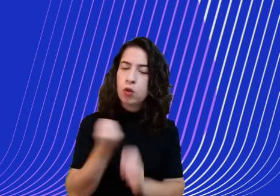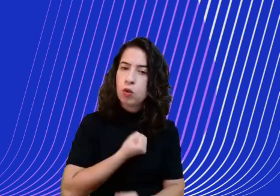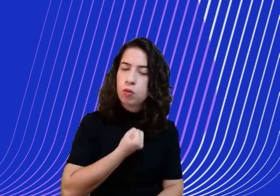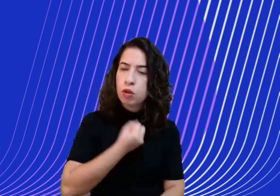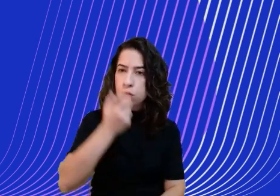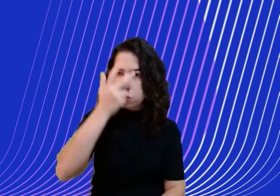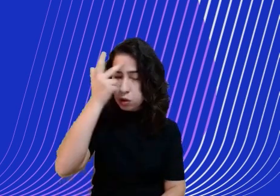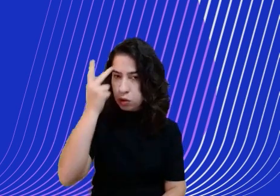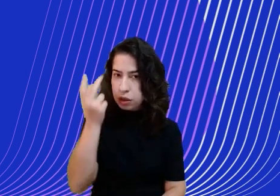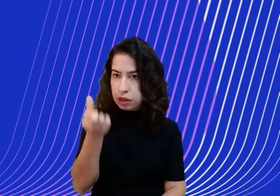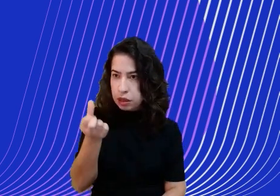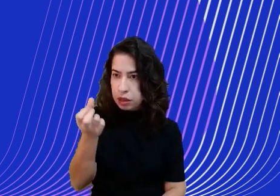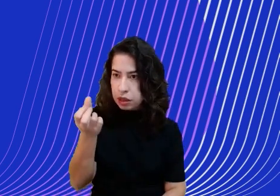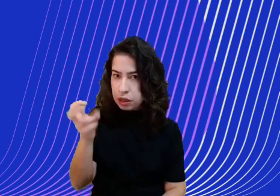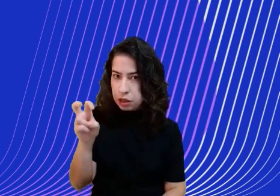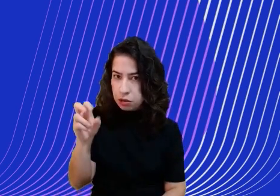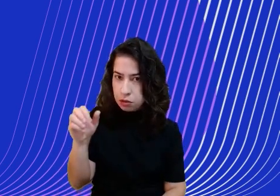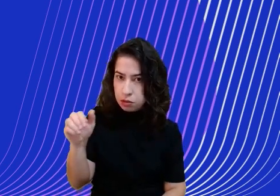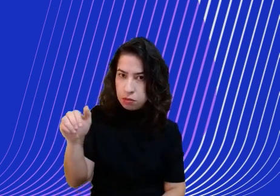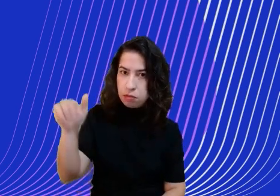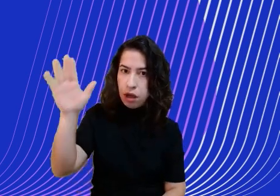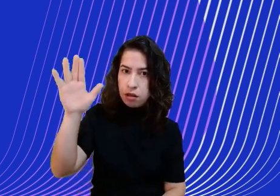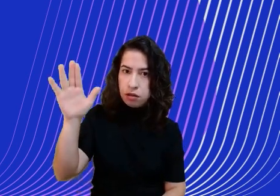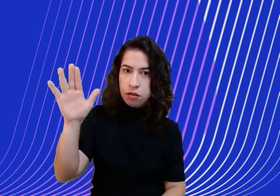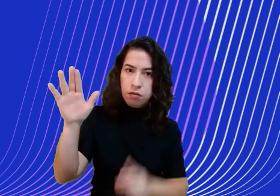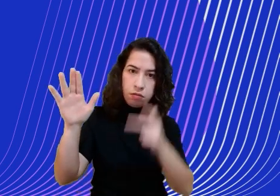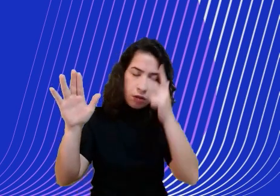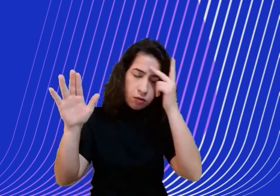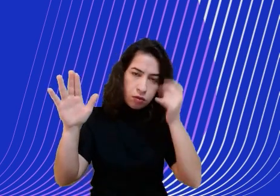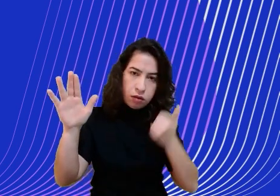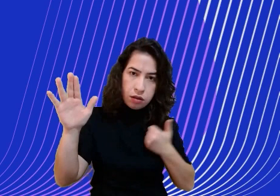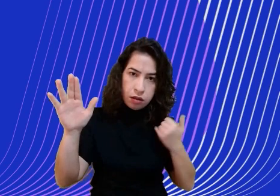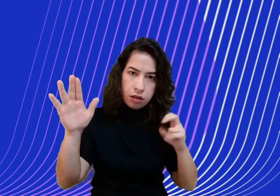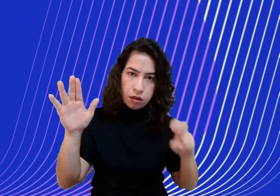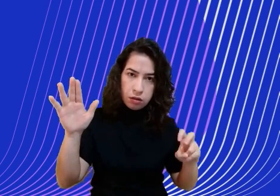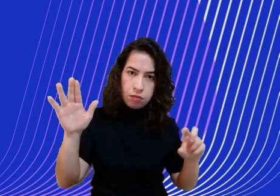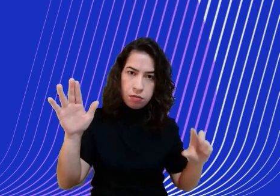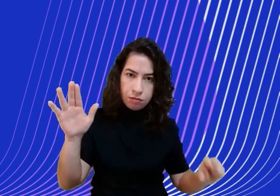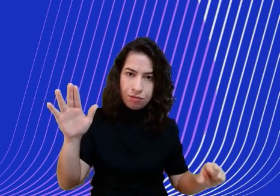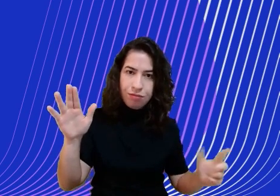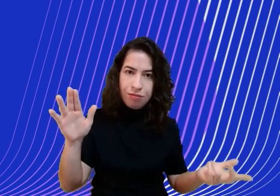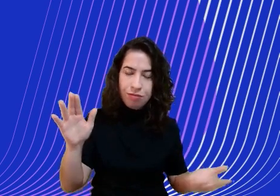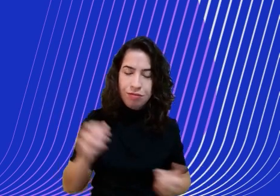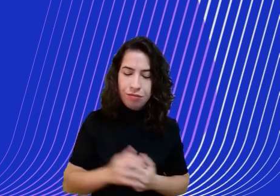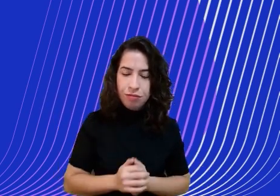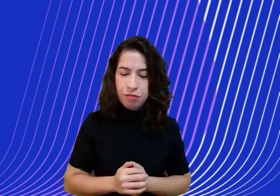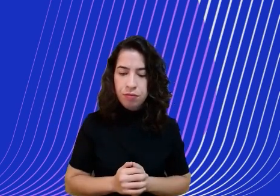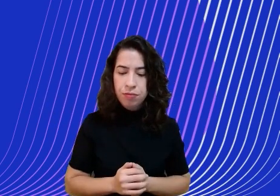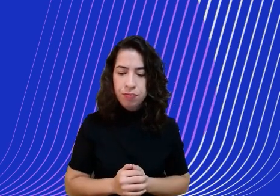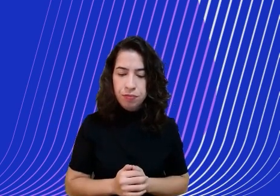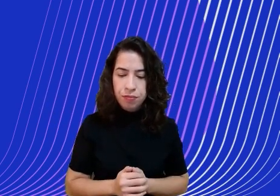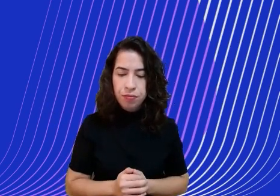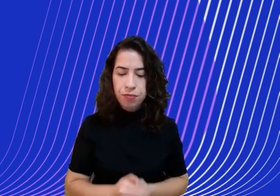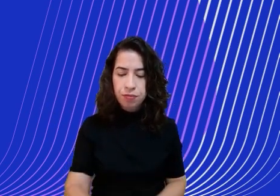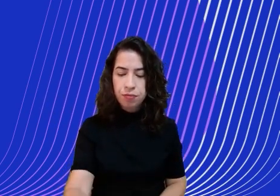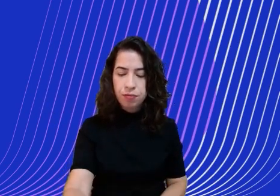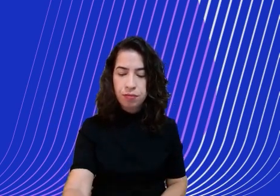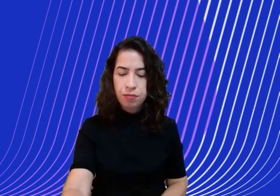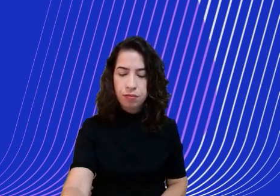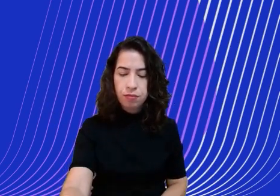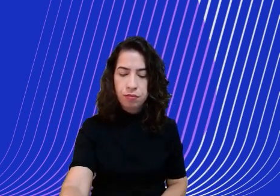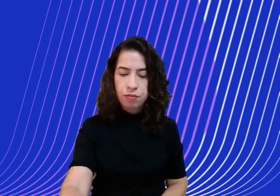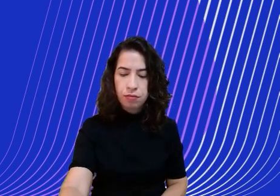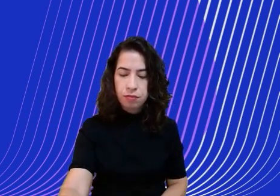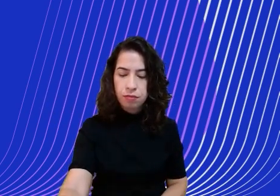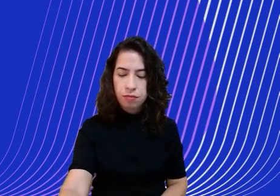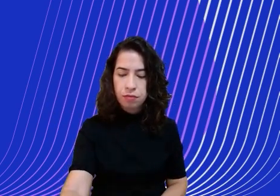old is the same as the ones below 5 years old. This is a society that we have. So sustainable packaging is part of